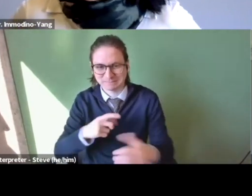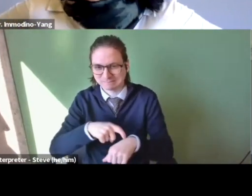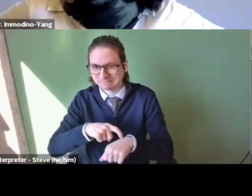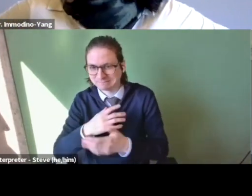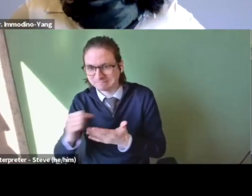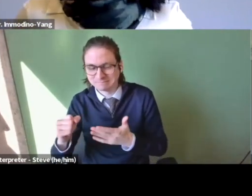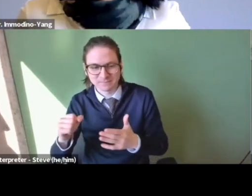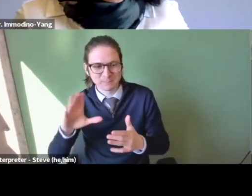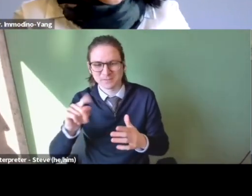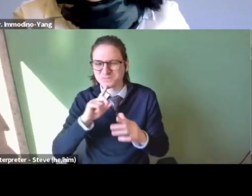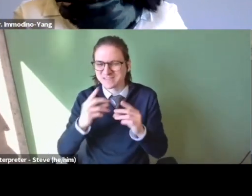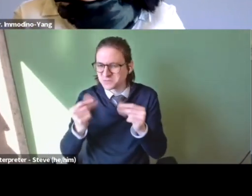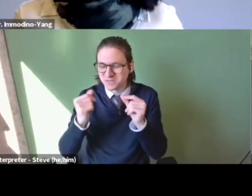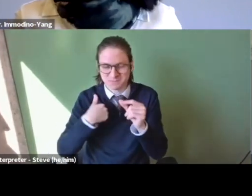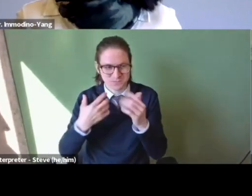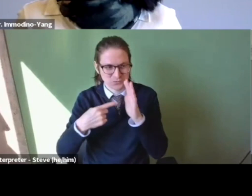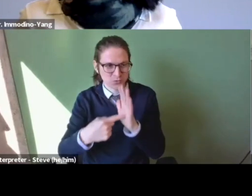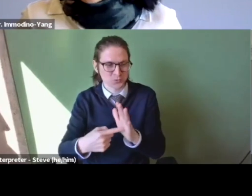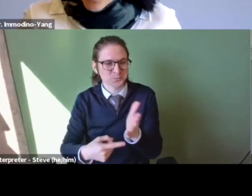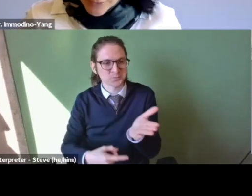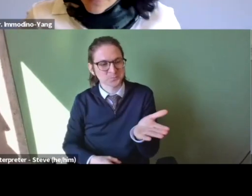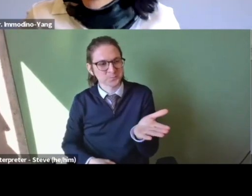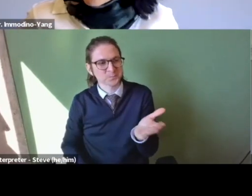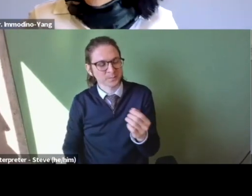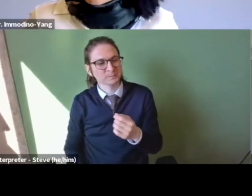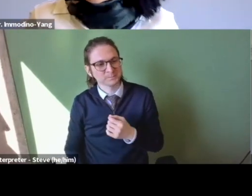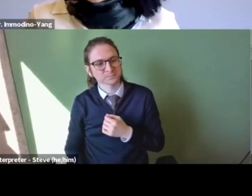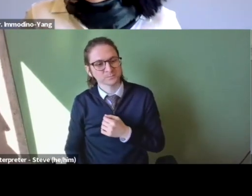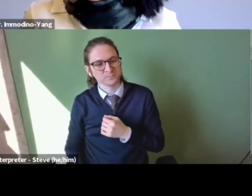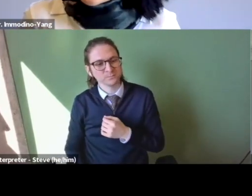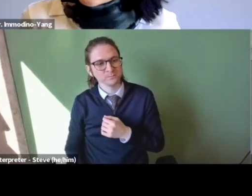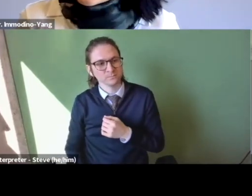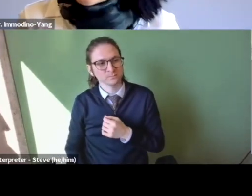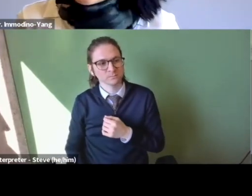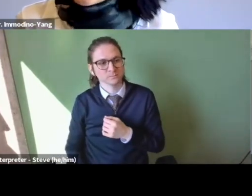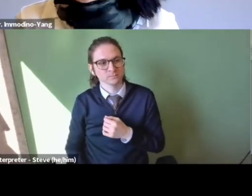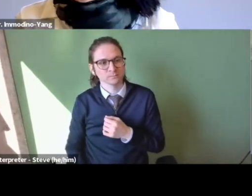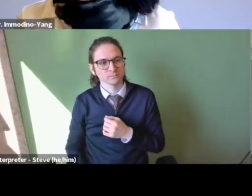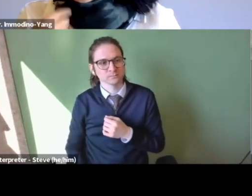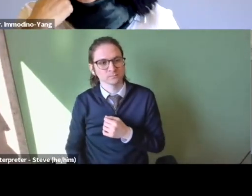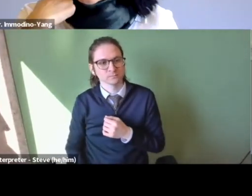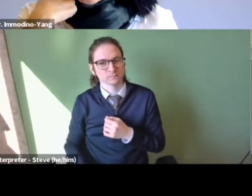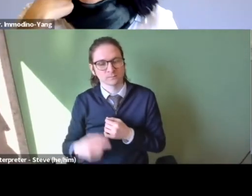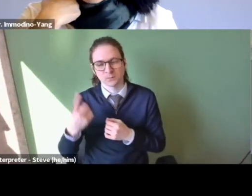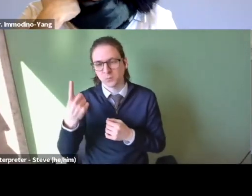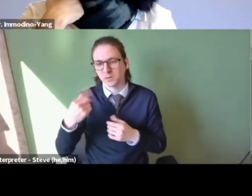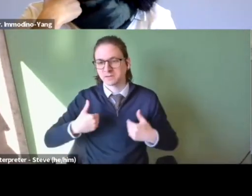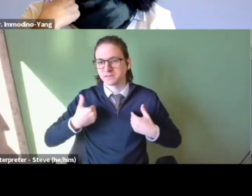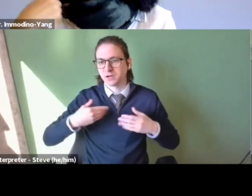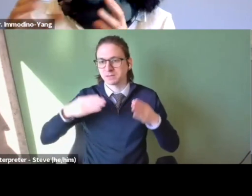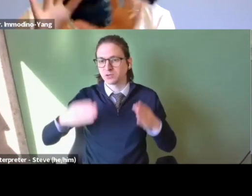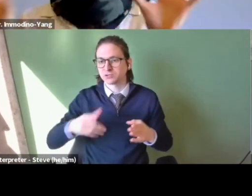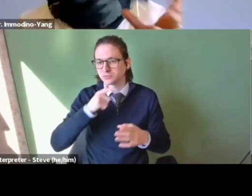a young person who was part of one of these progressive performance assessment schools in New York City, where they have